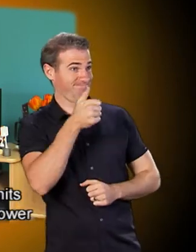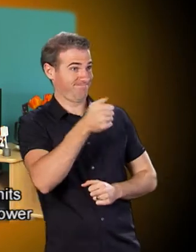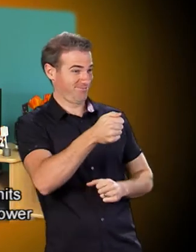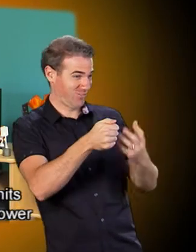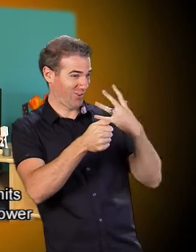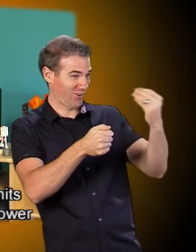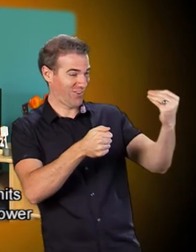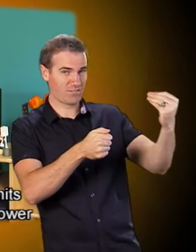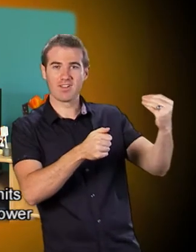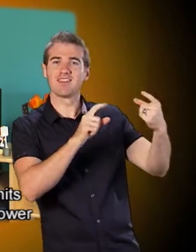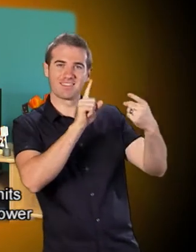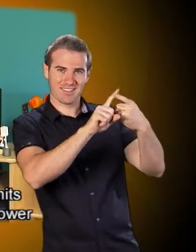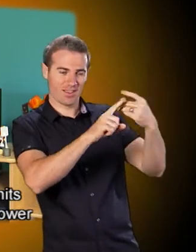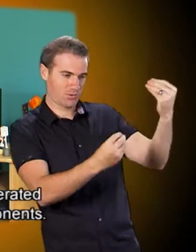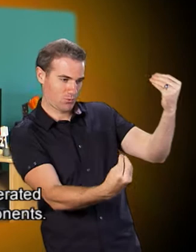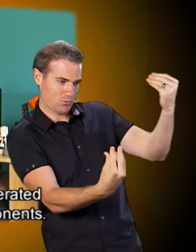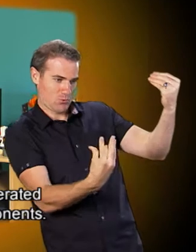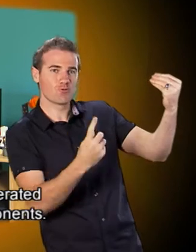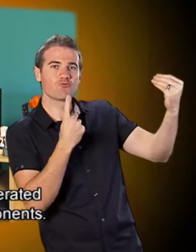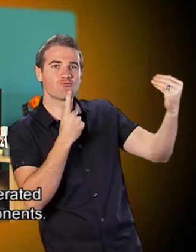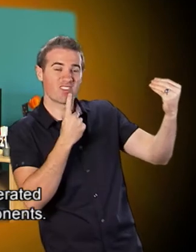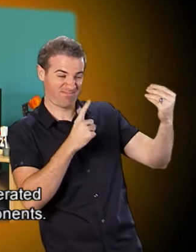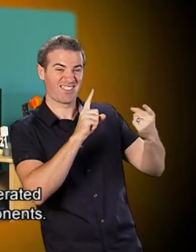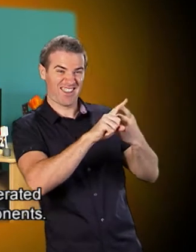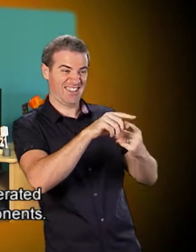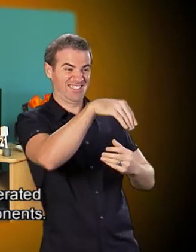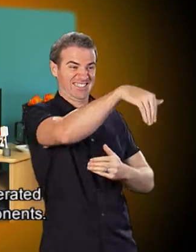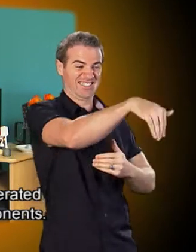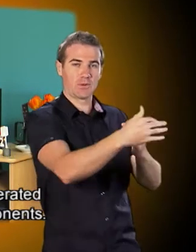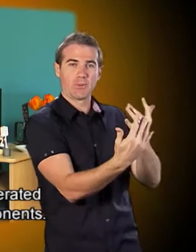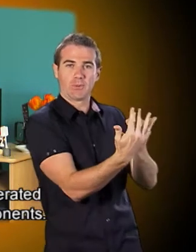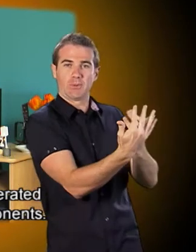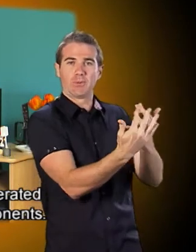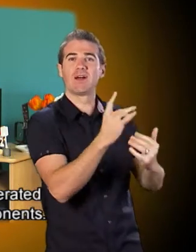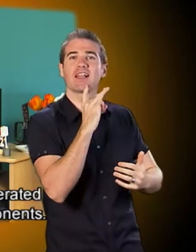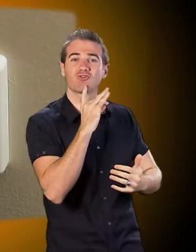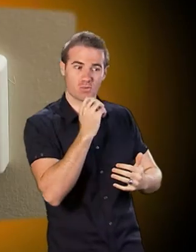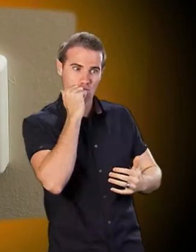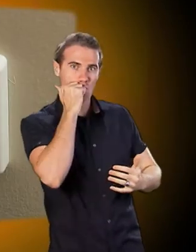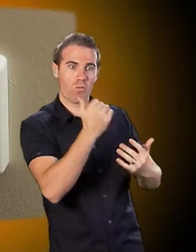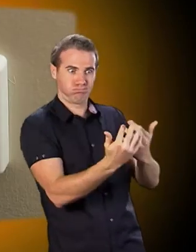mode which means the units are still consuming power and heat's being generated via the electrical components.